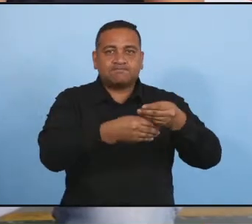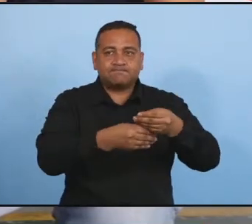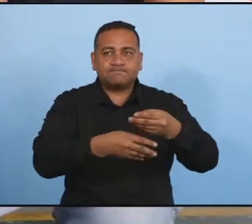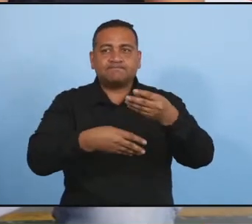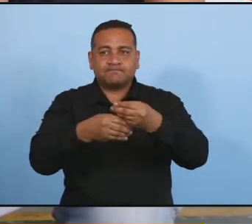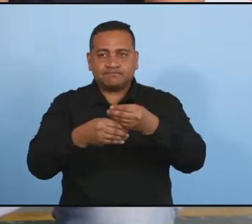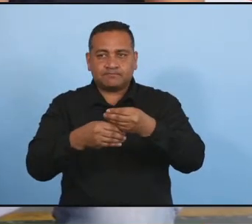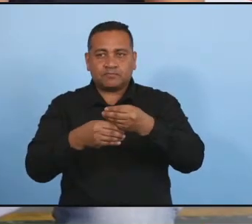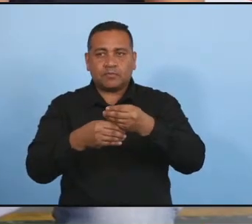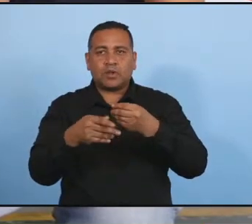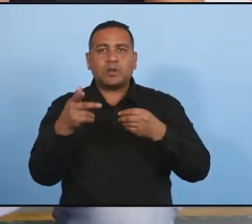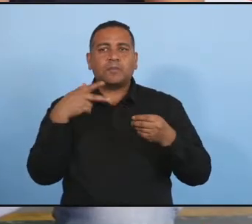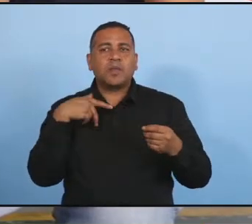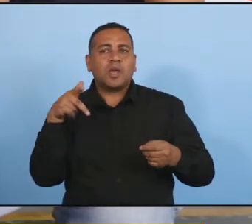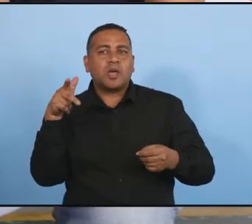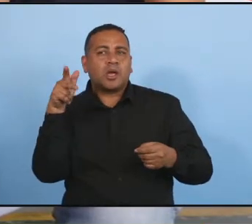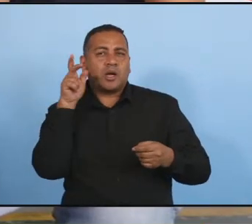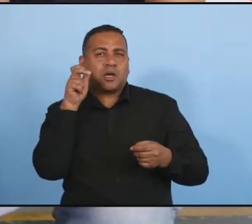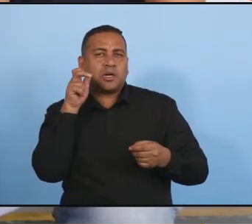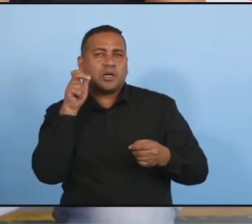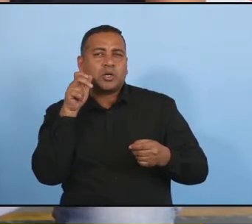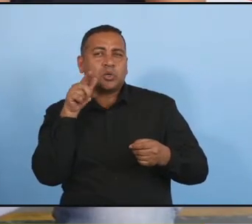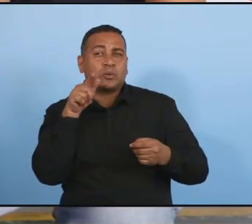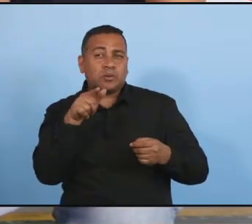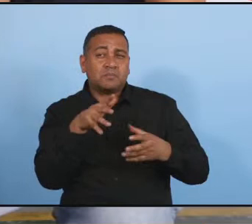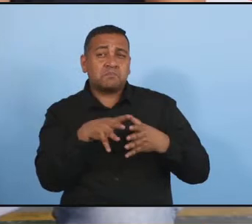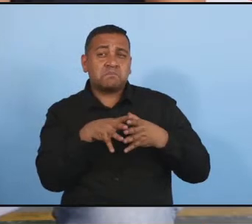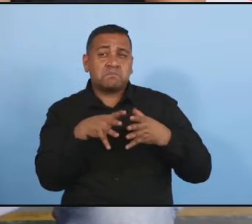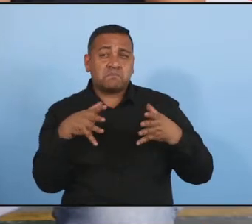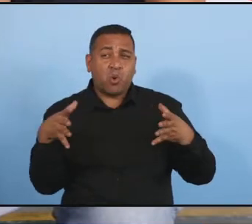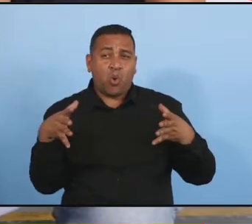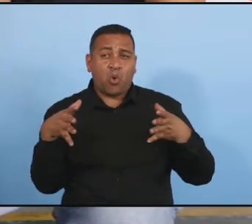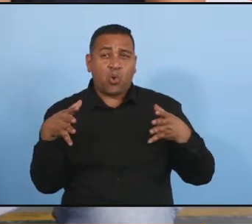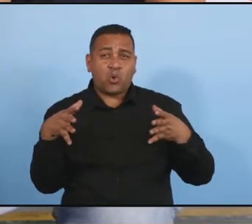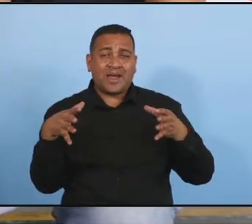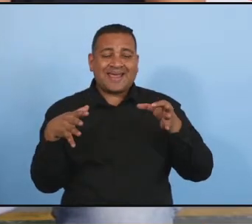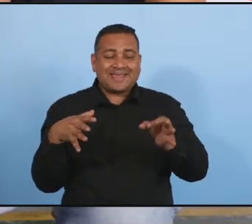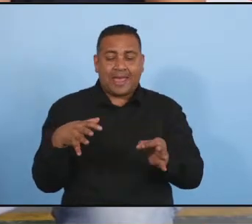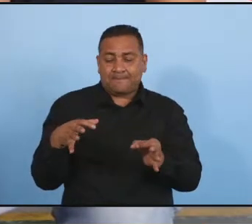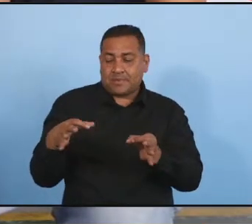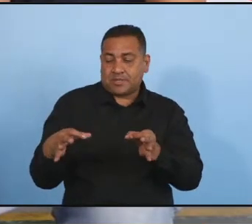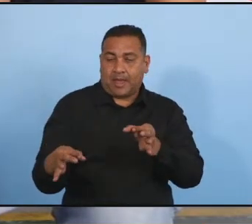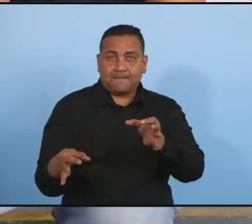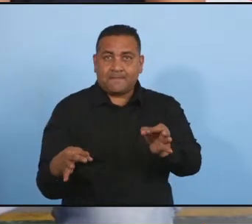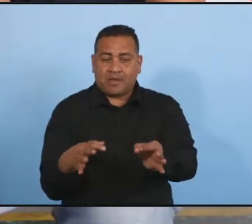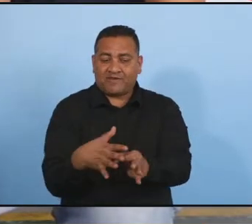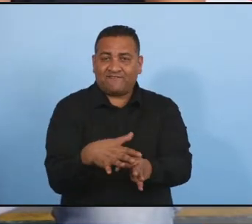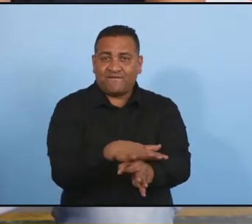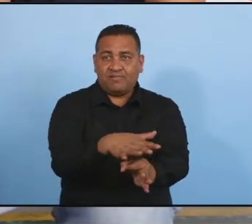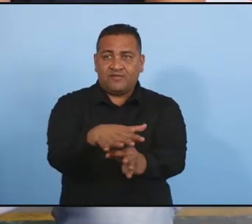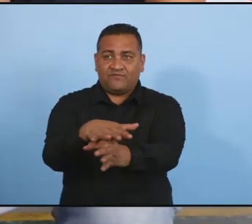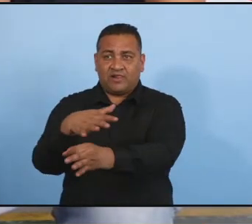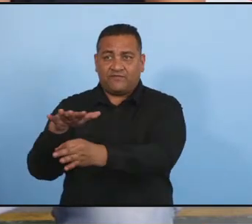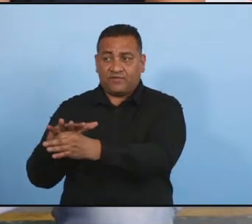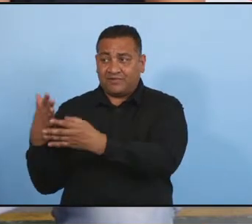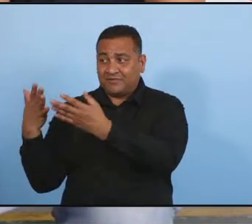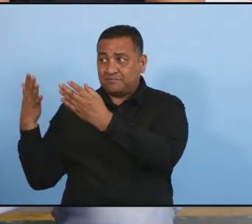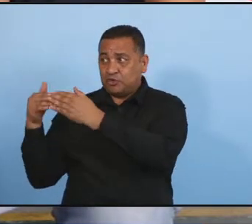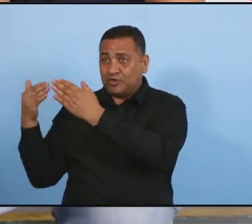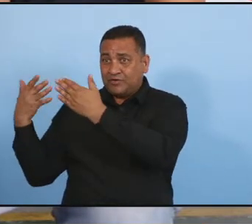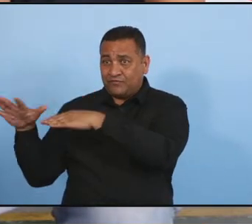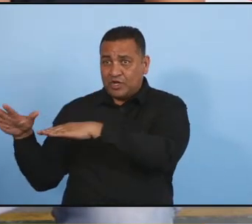there must be great gaps and opportunities for you for this once you've done completed the course, obviously. Yes, like I mentioned earlier